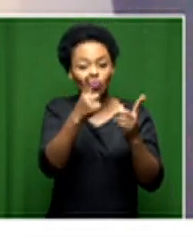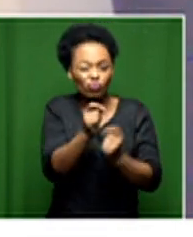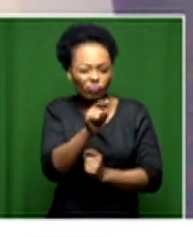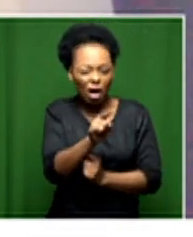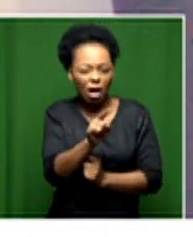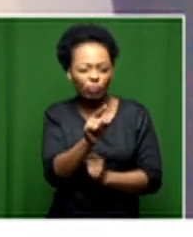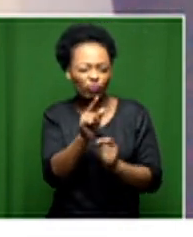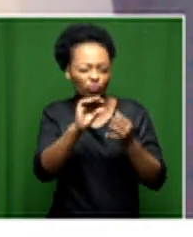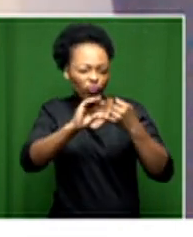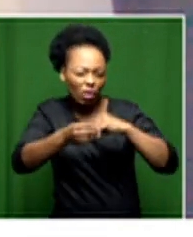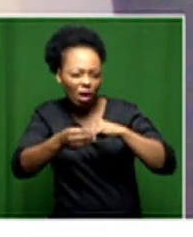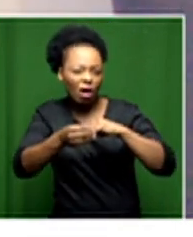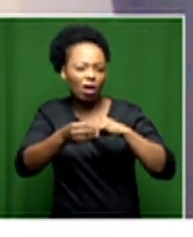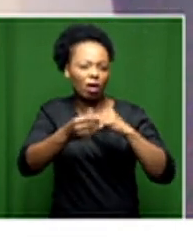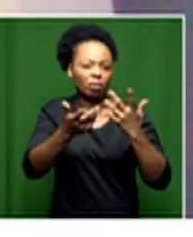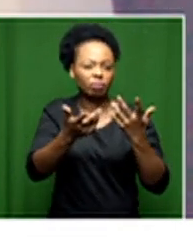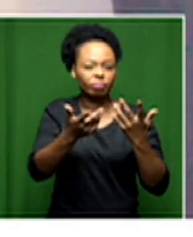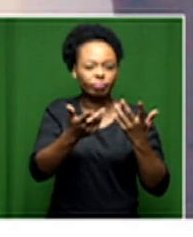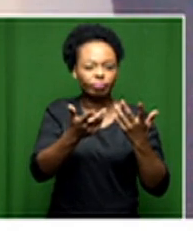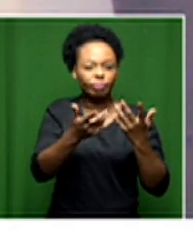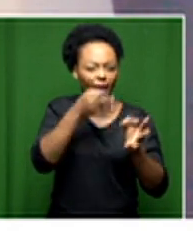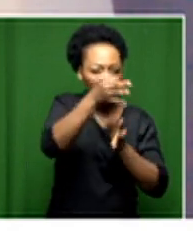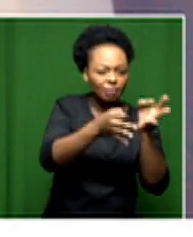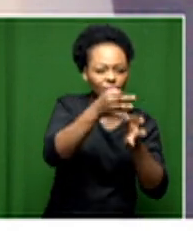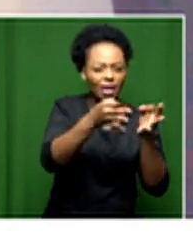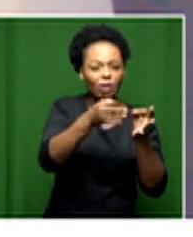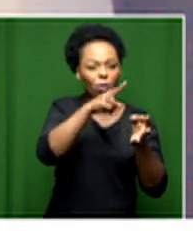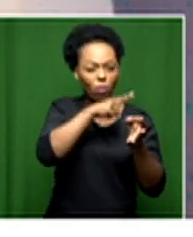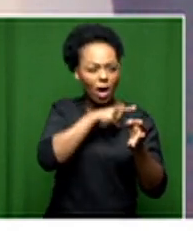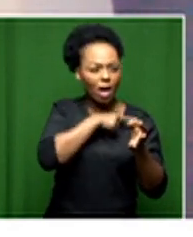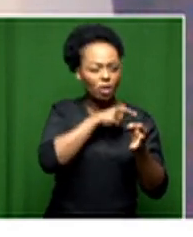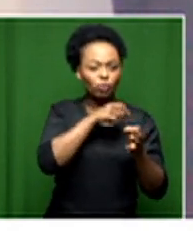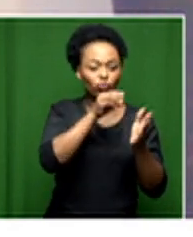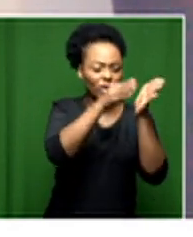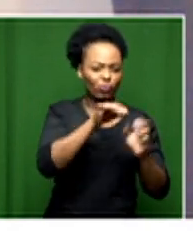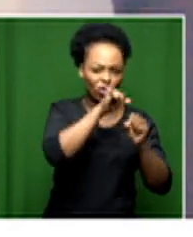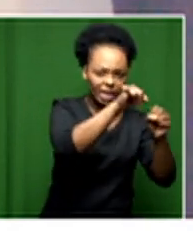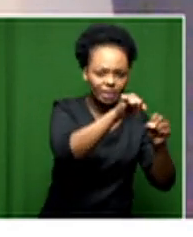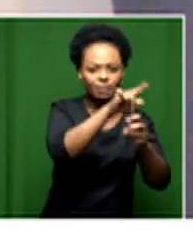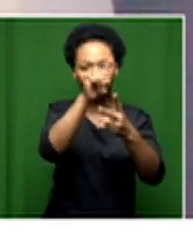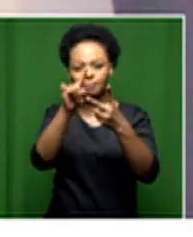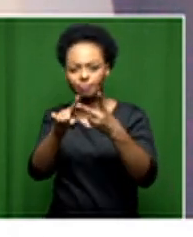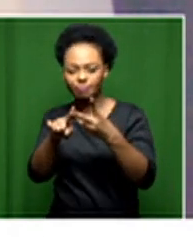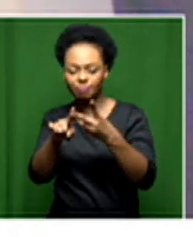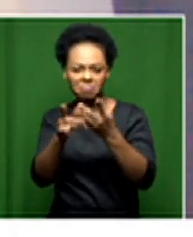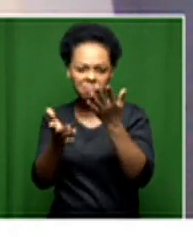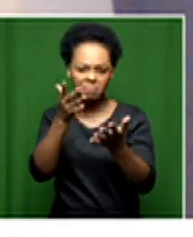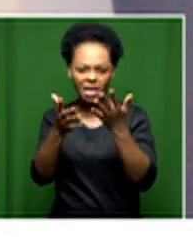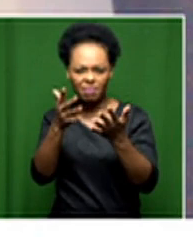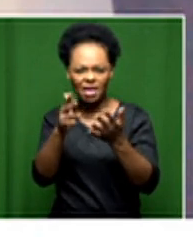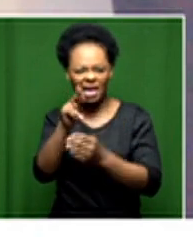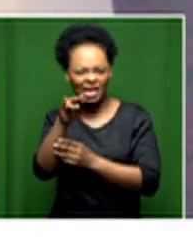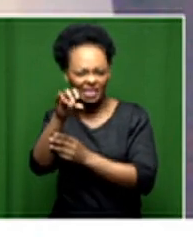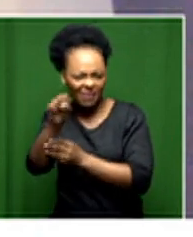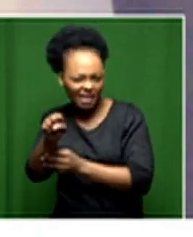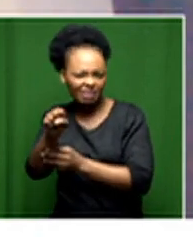and delineate between why the students are protesting, whilst there may be aspects of